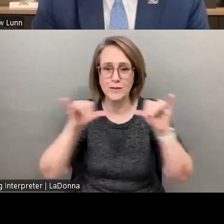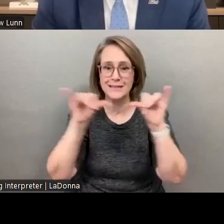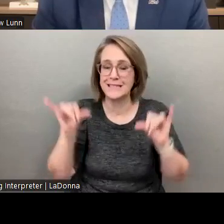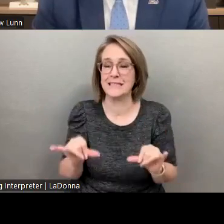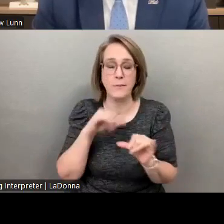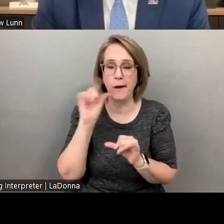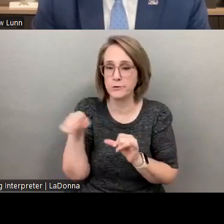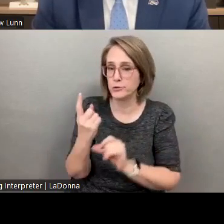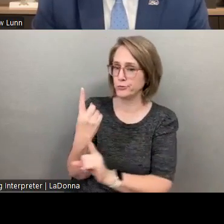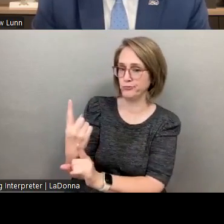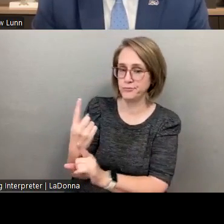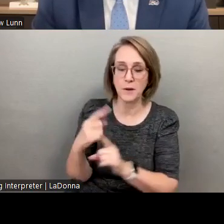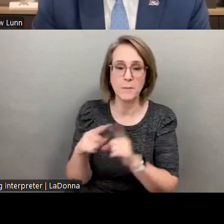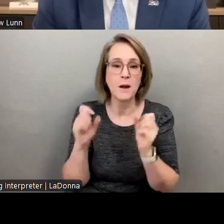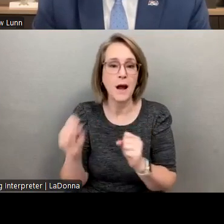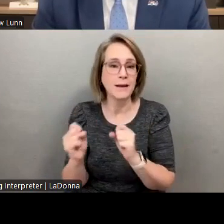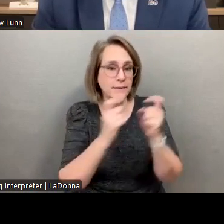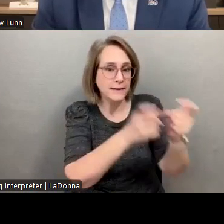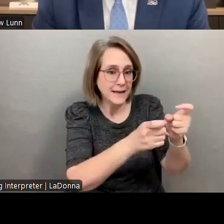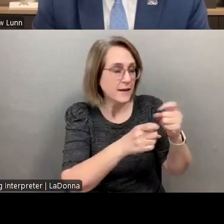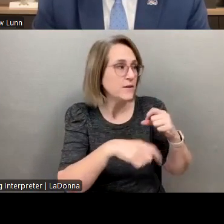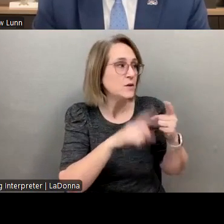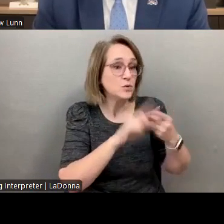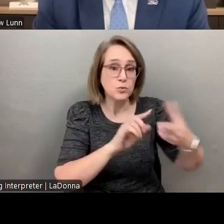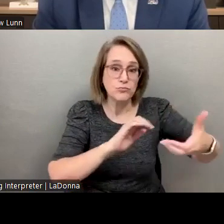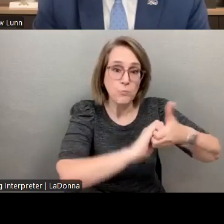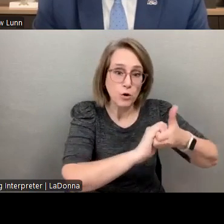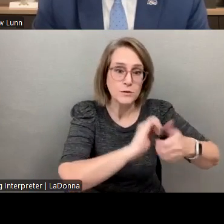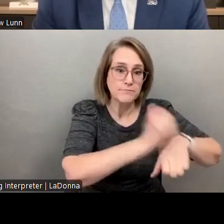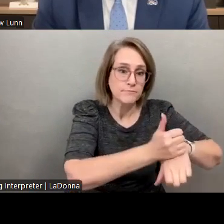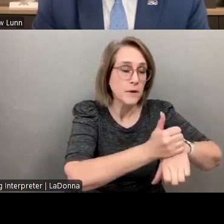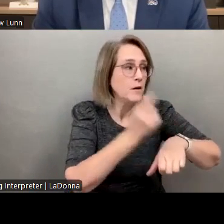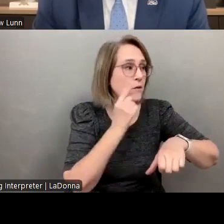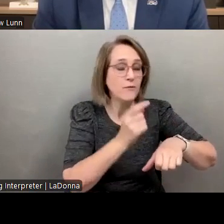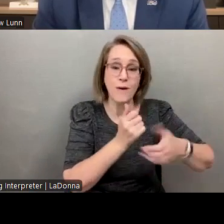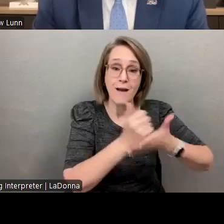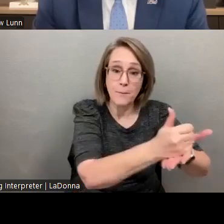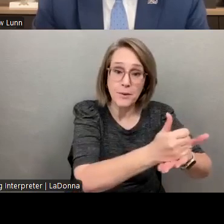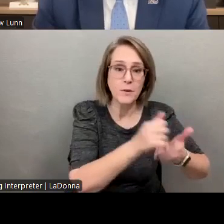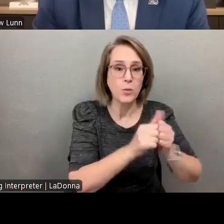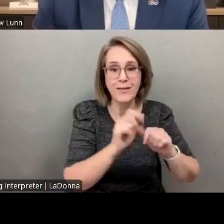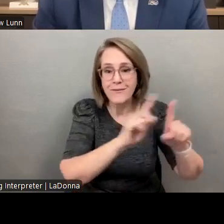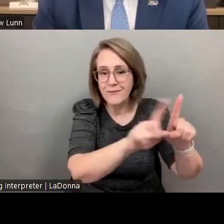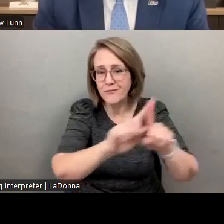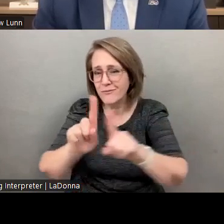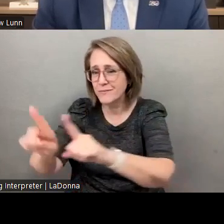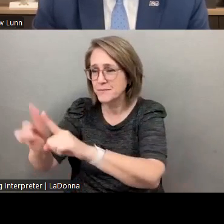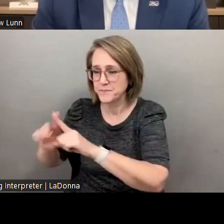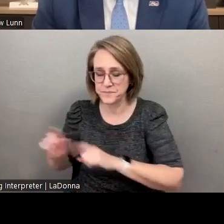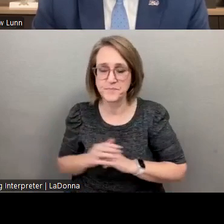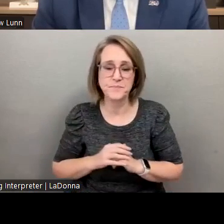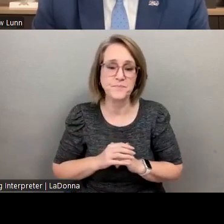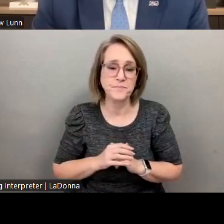crisis, but we're able to hand people off, do a warm handoff, or we're able to set up systems for success in the long term. And then one last thing I